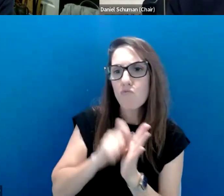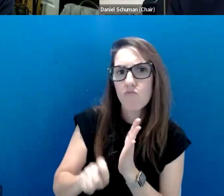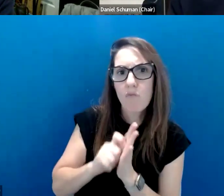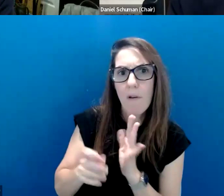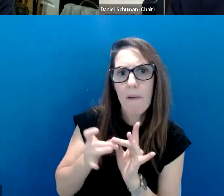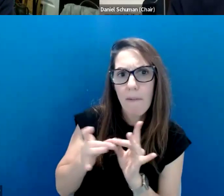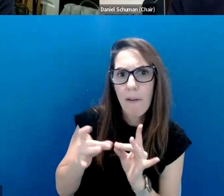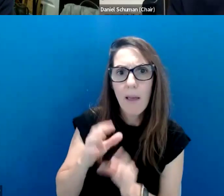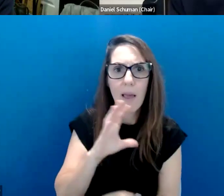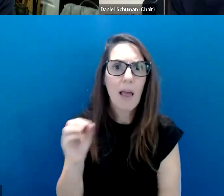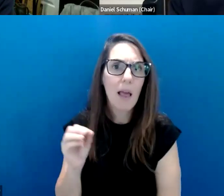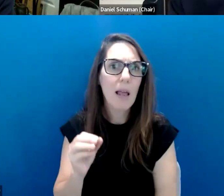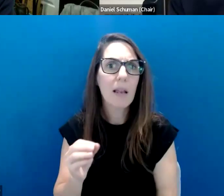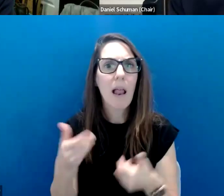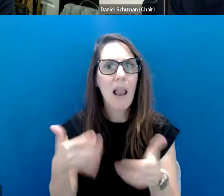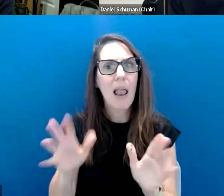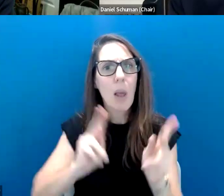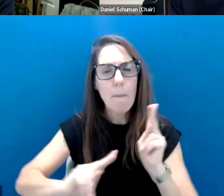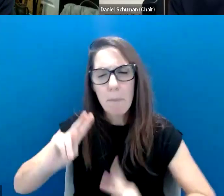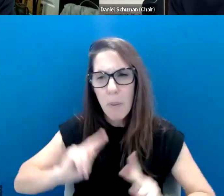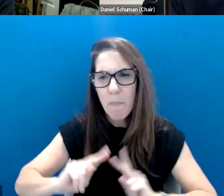and letting people